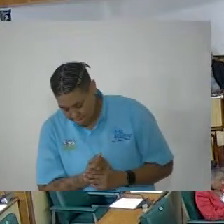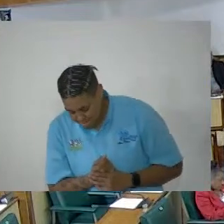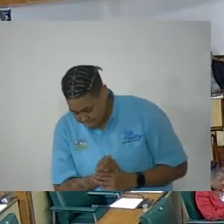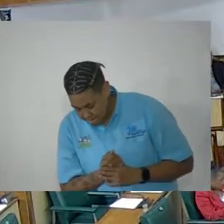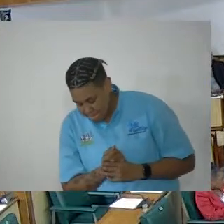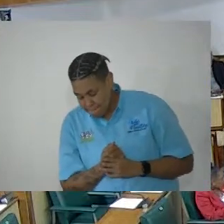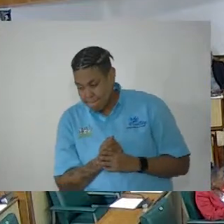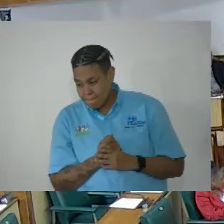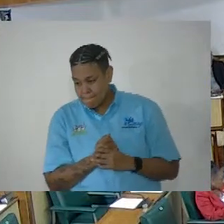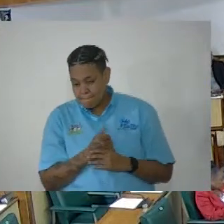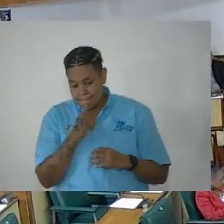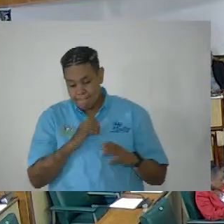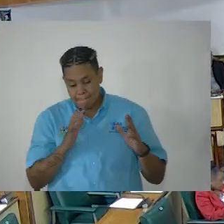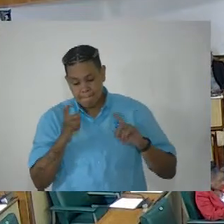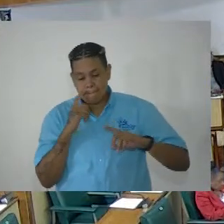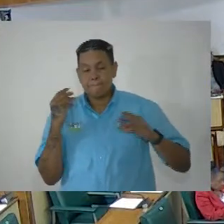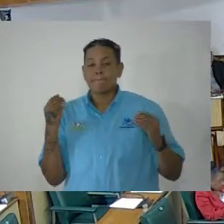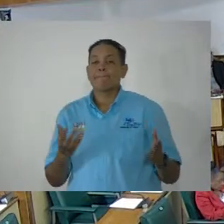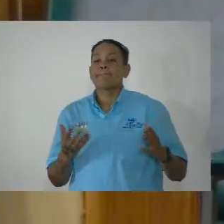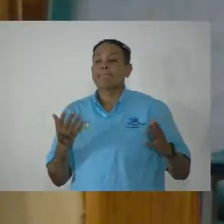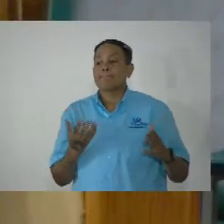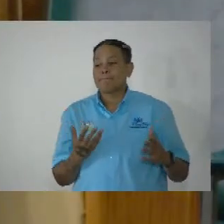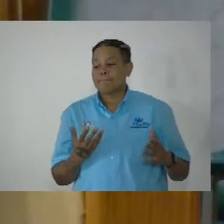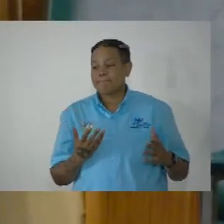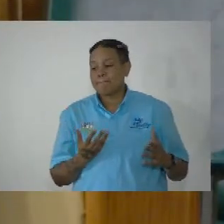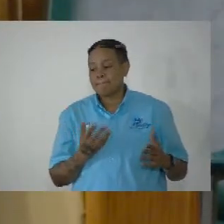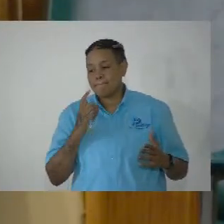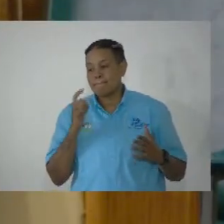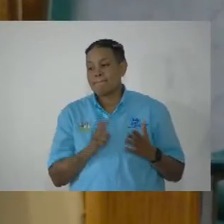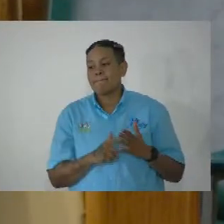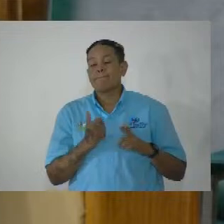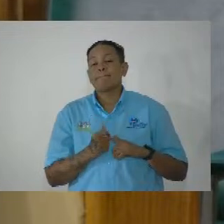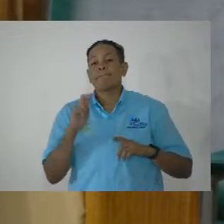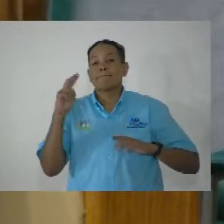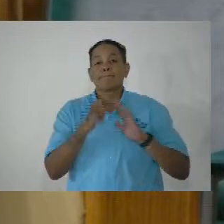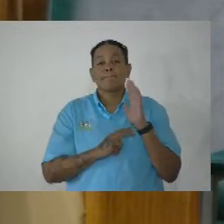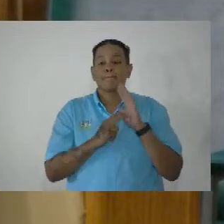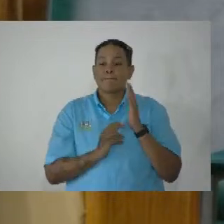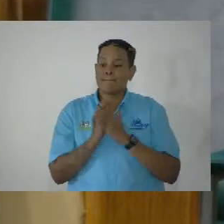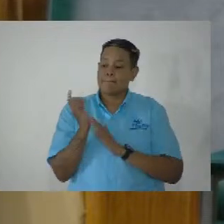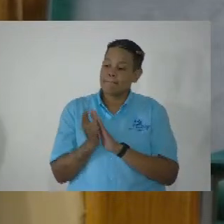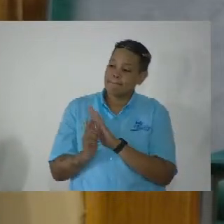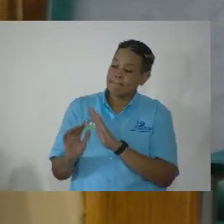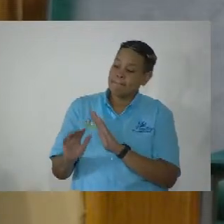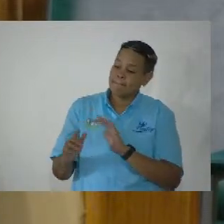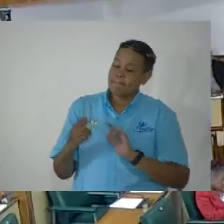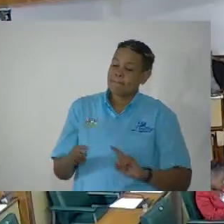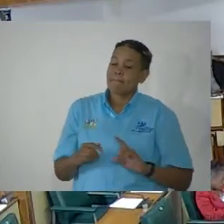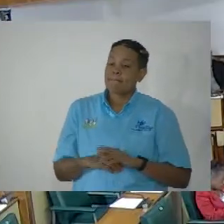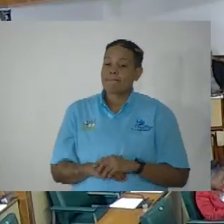Minister. Madam Speaker, I beg to give notice of second reading of the bill.